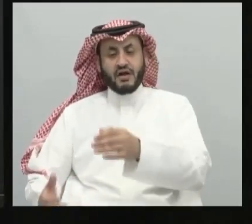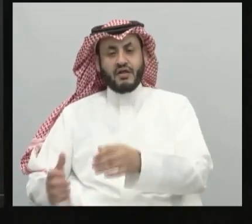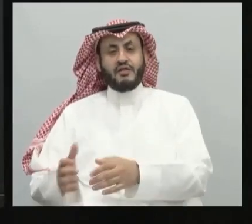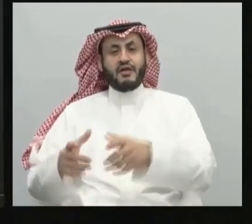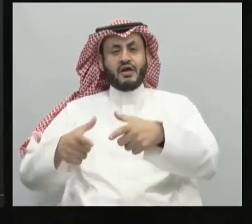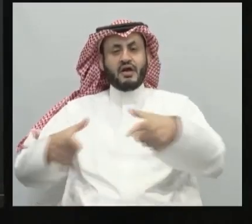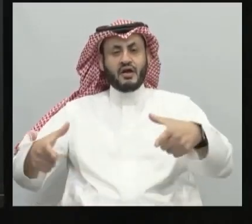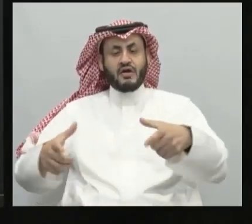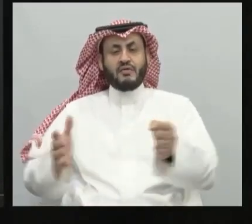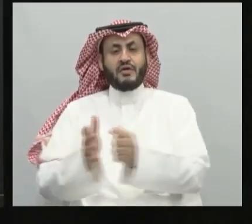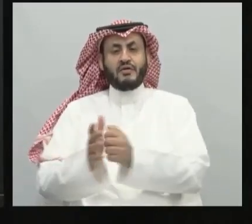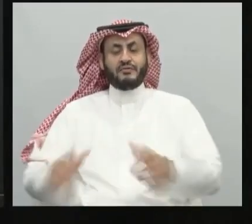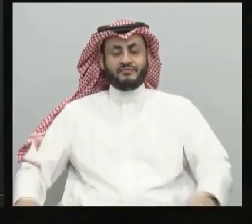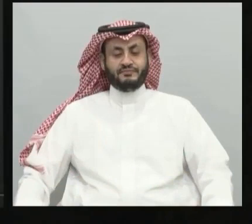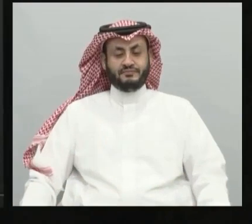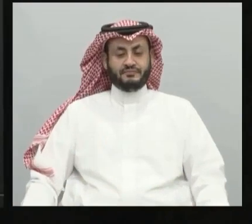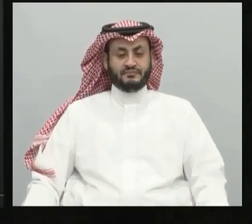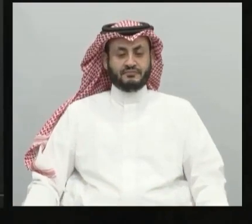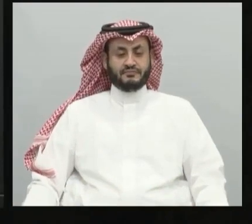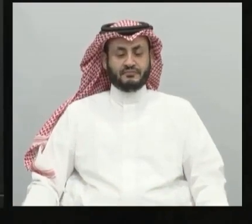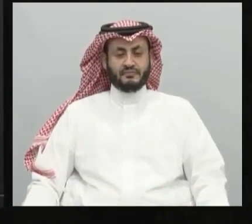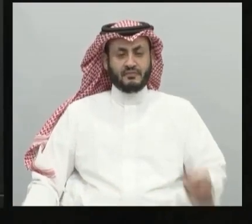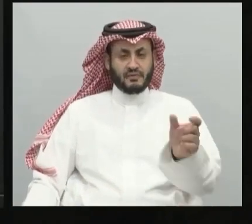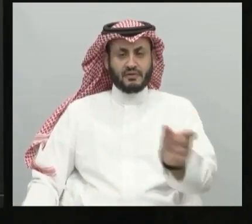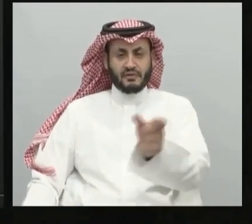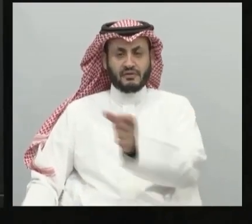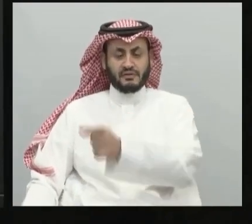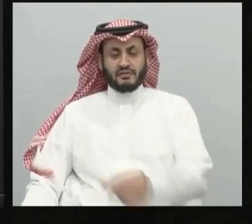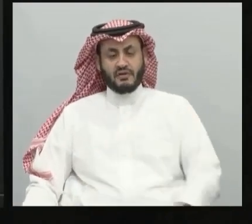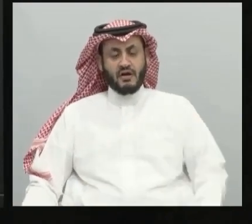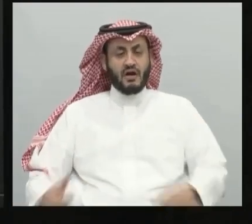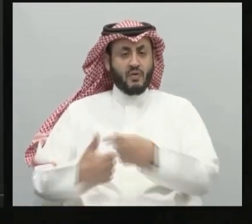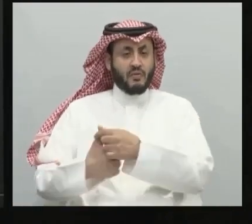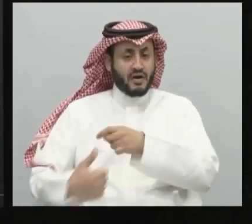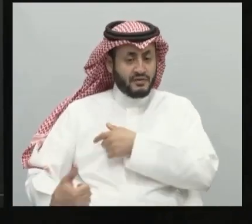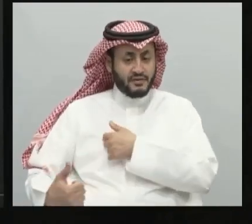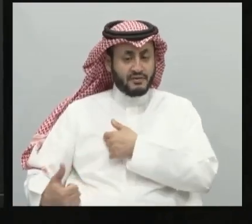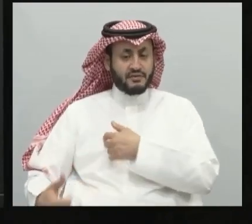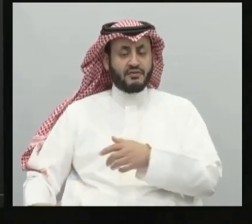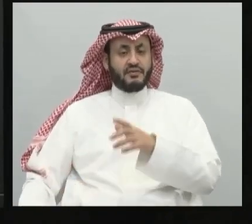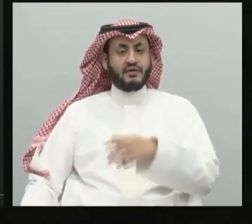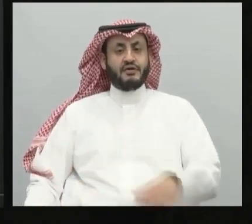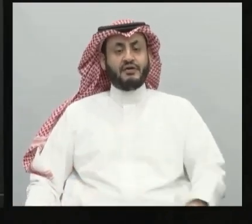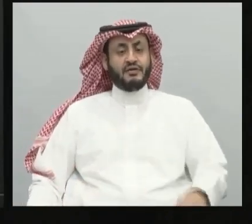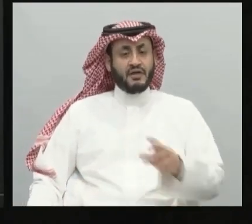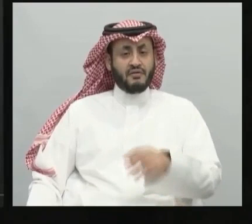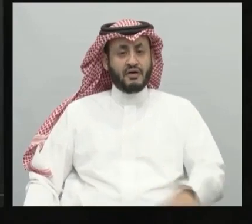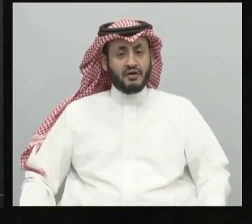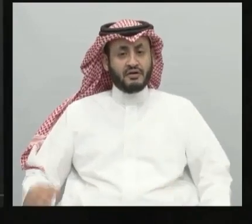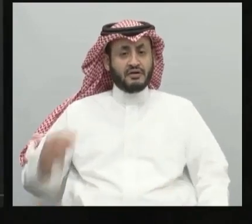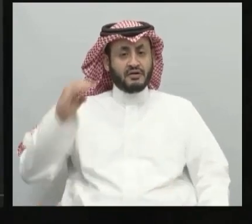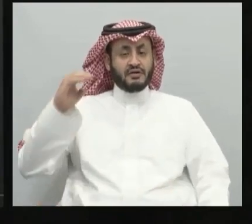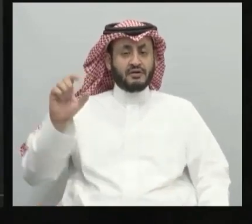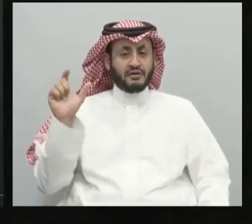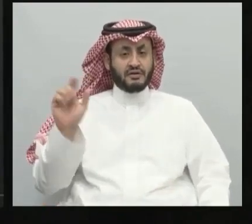If you know maybe friends from that country or relatives or maybe your classmate, if they're from one of those countries,